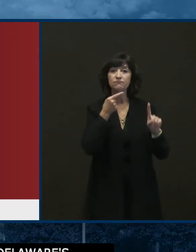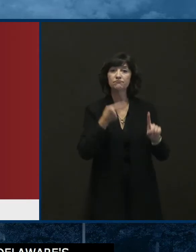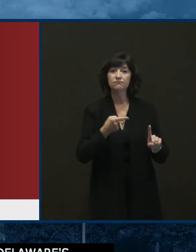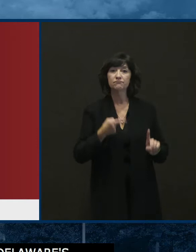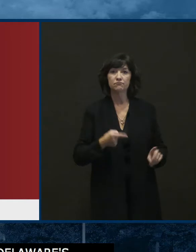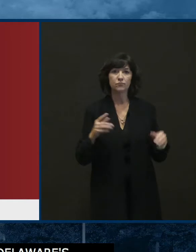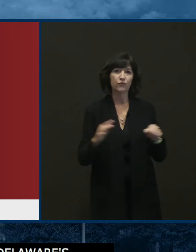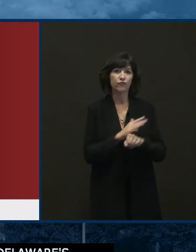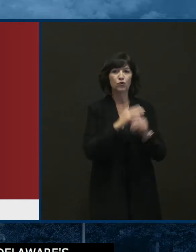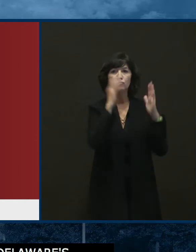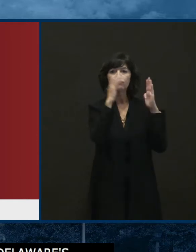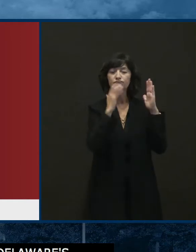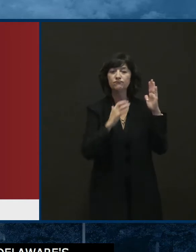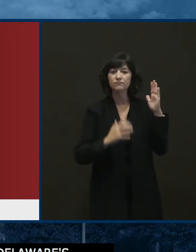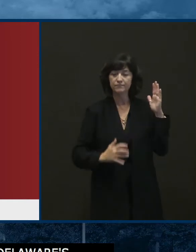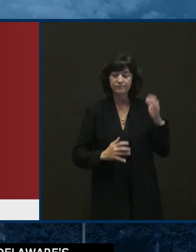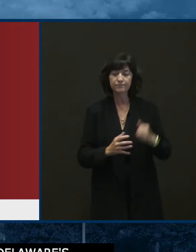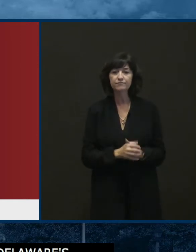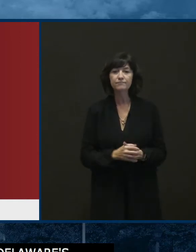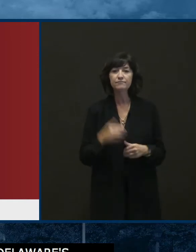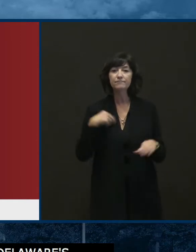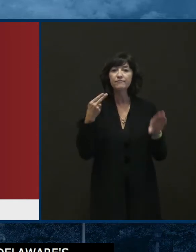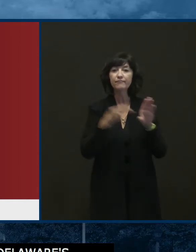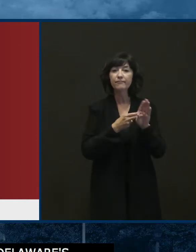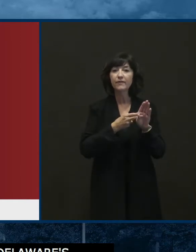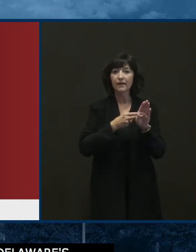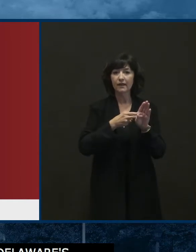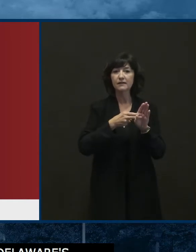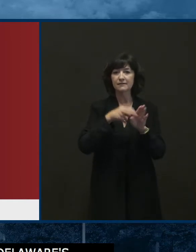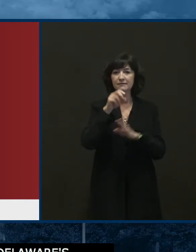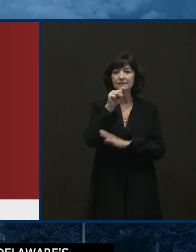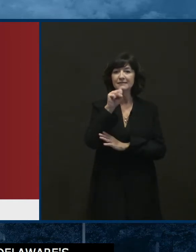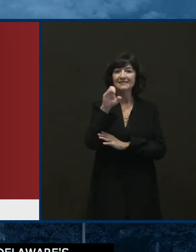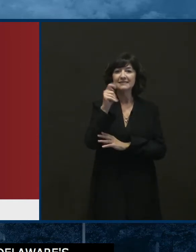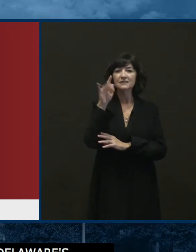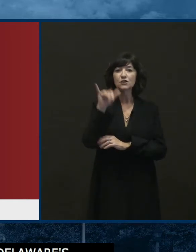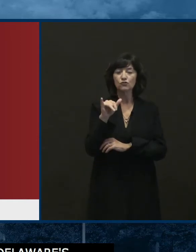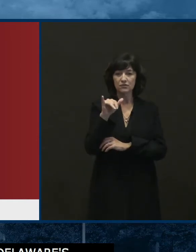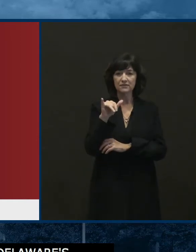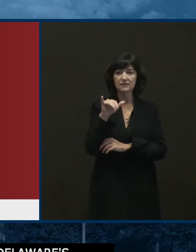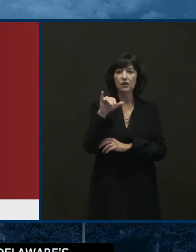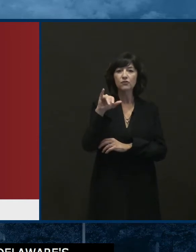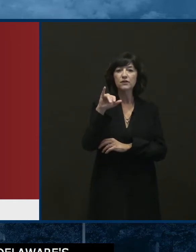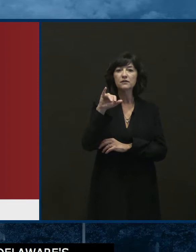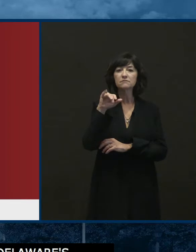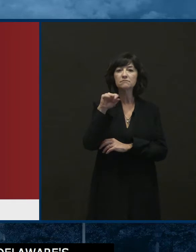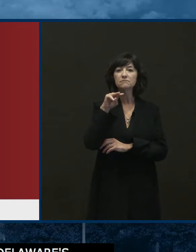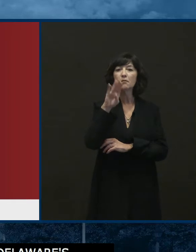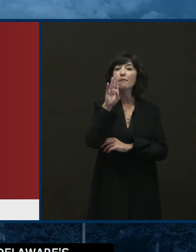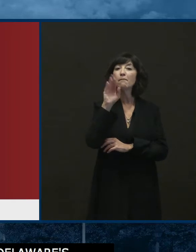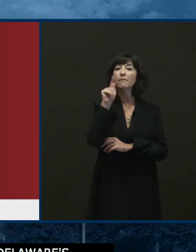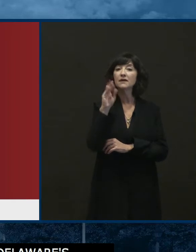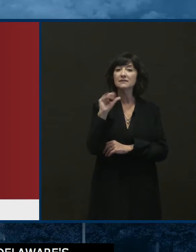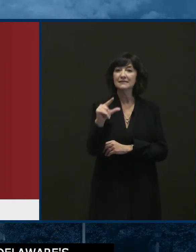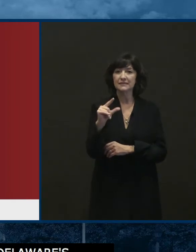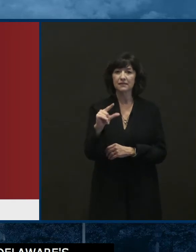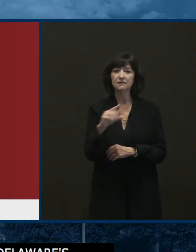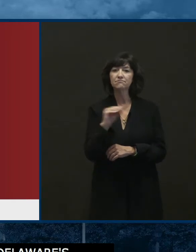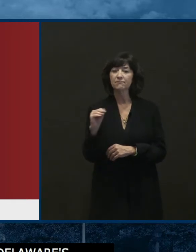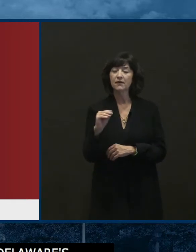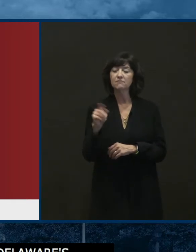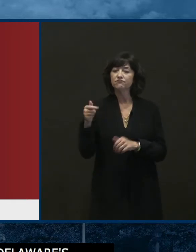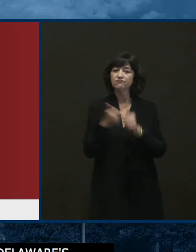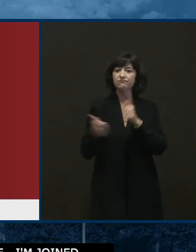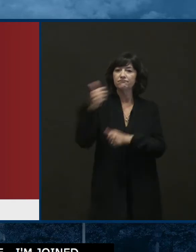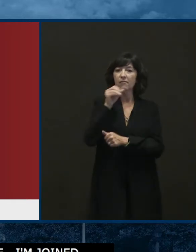by Secretary Susan Bunting, the Secretary of Education. I'm going to talk a little bit about our schools,